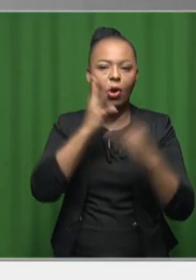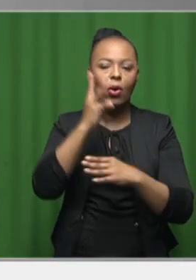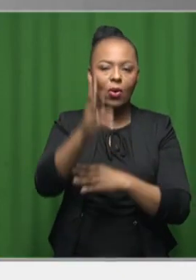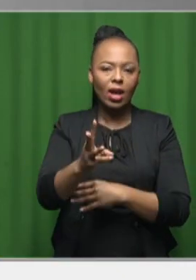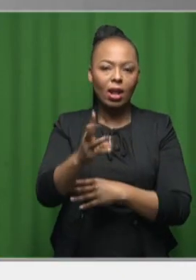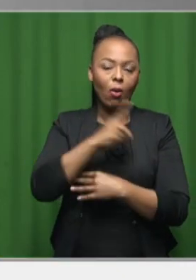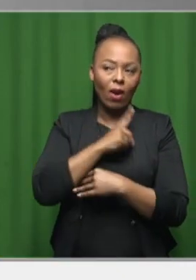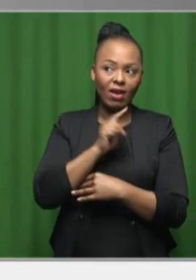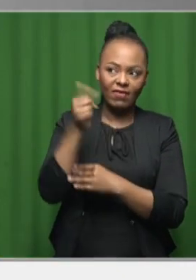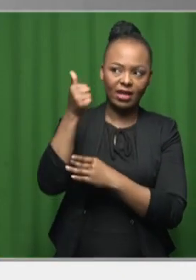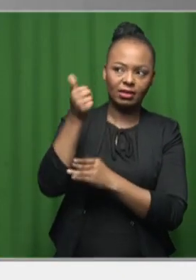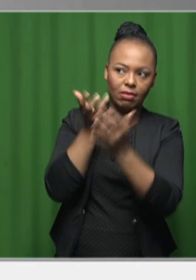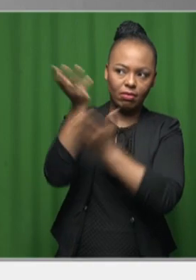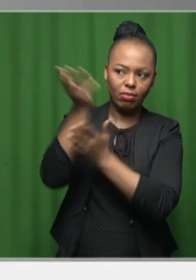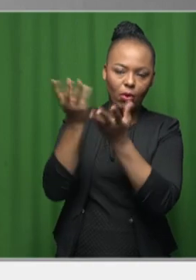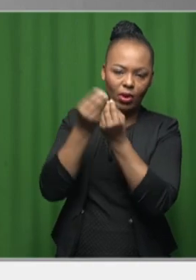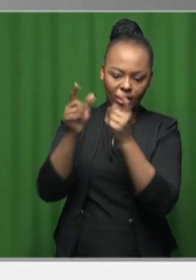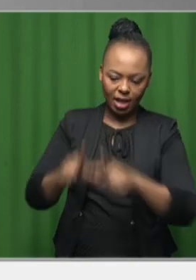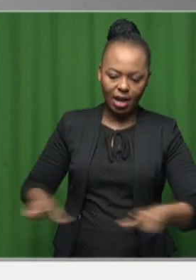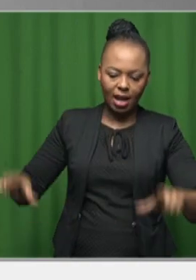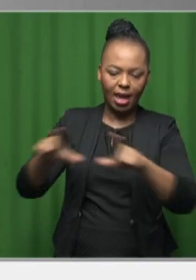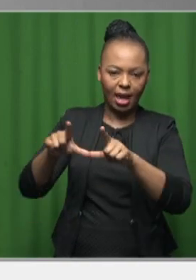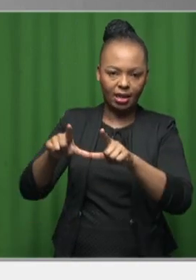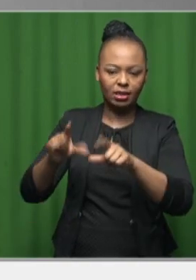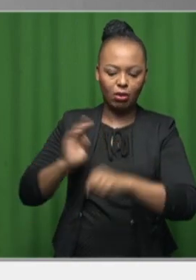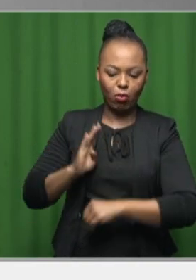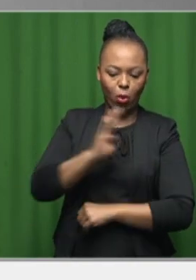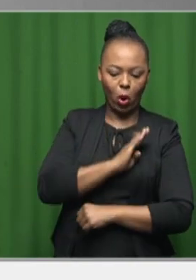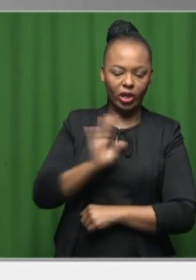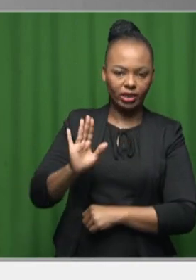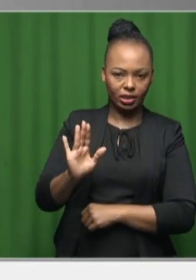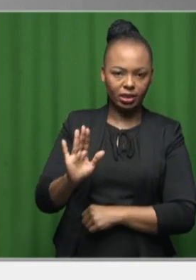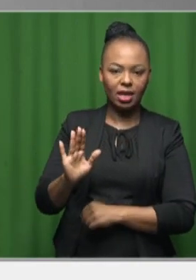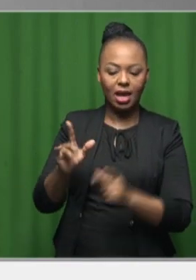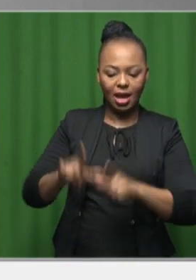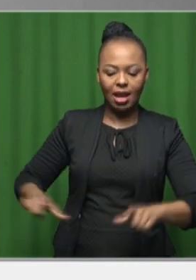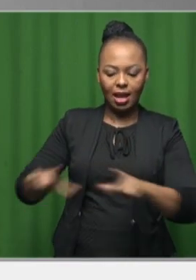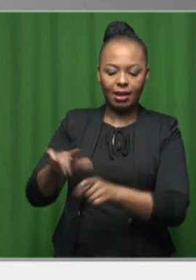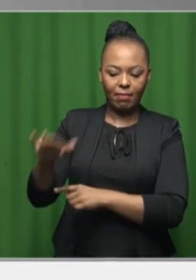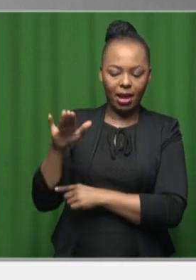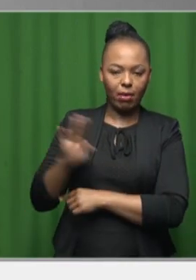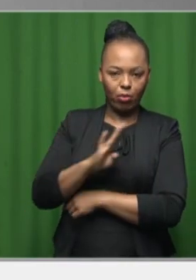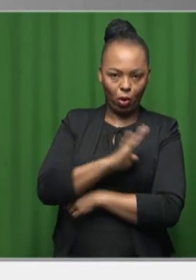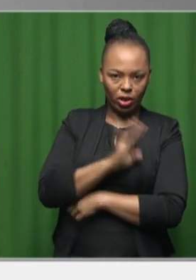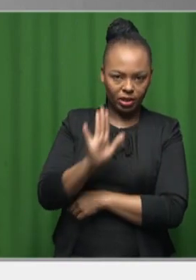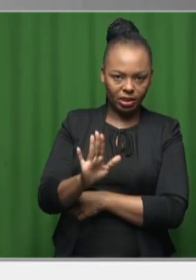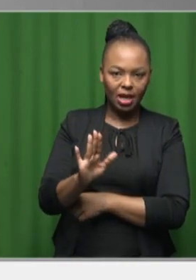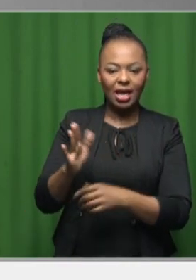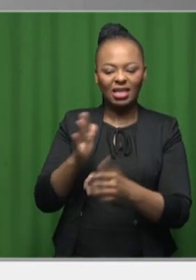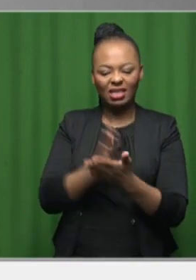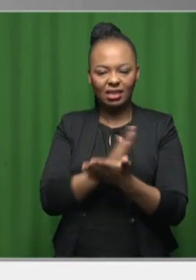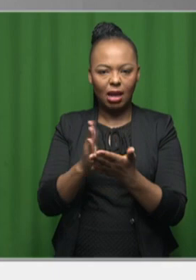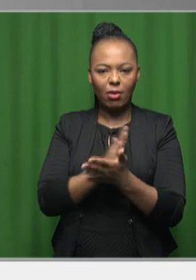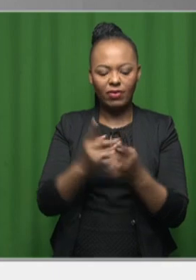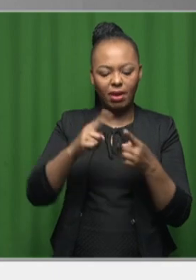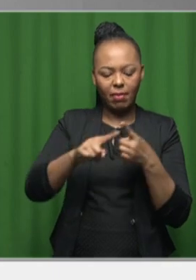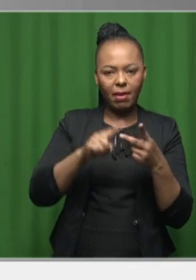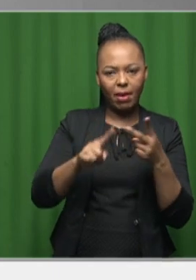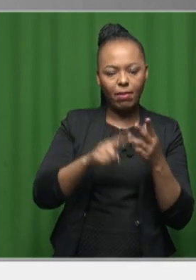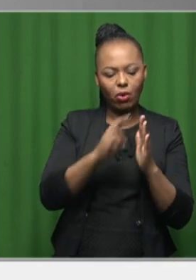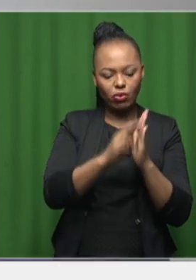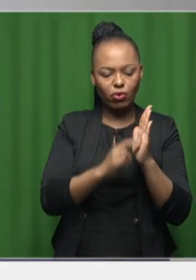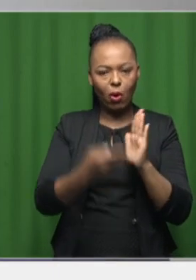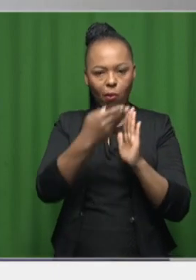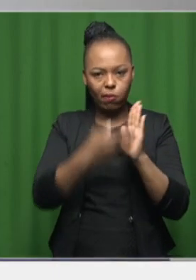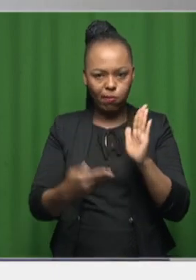with the Land Bank Board. Fantastic. We have got to just some of the criteria that we have put on the table. All right,